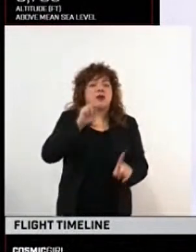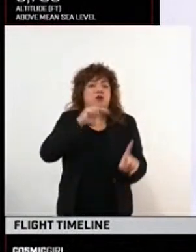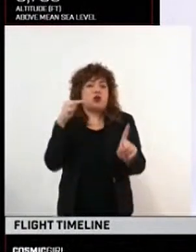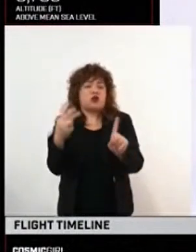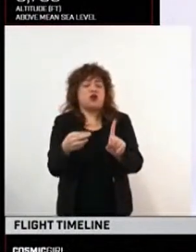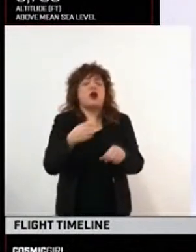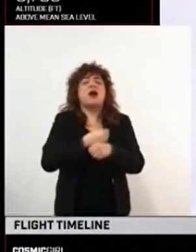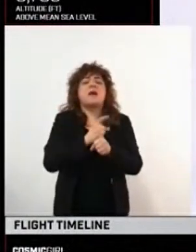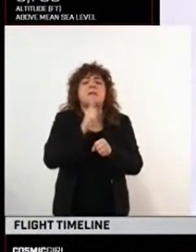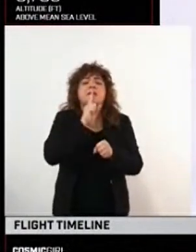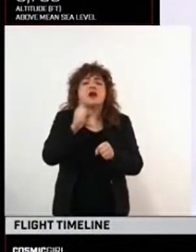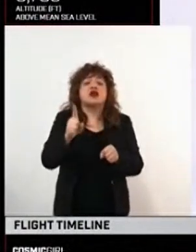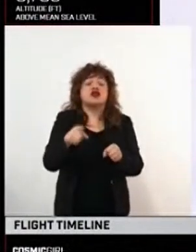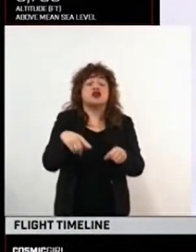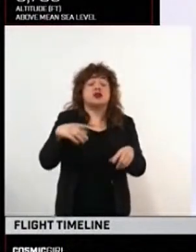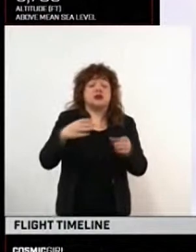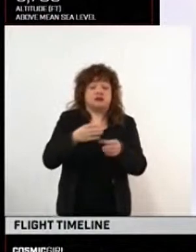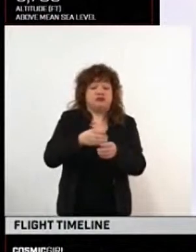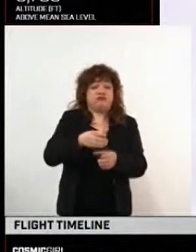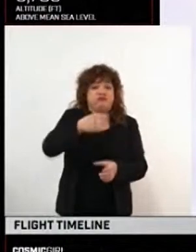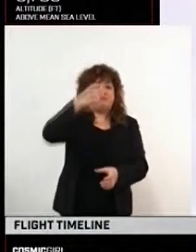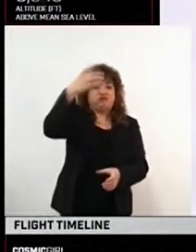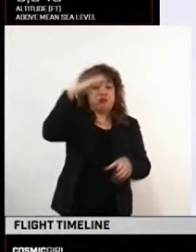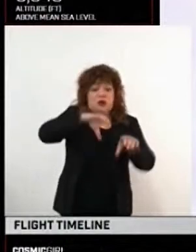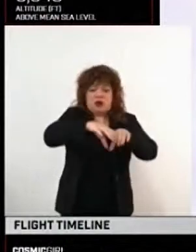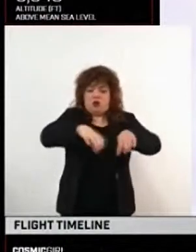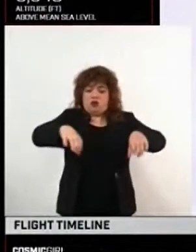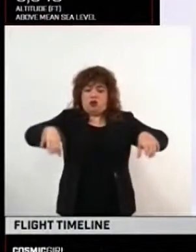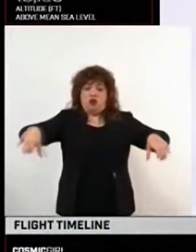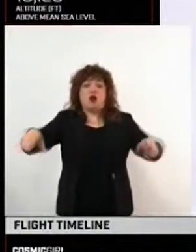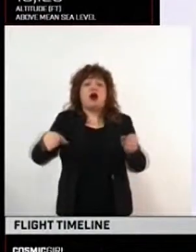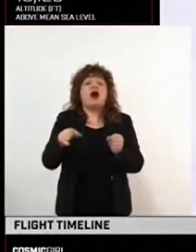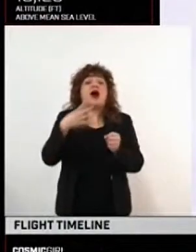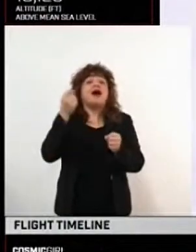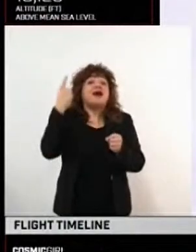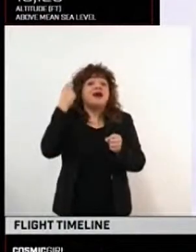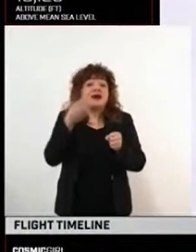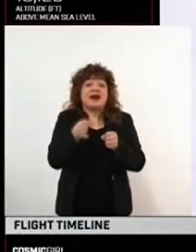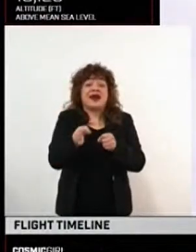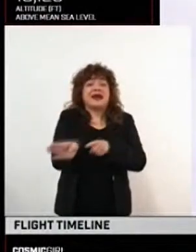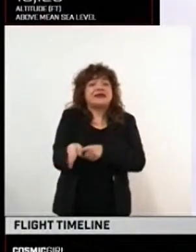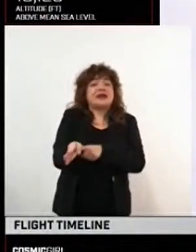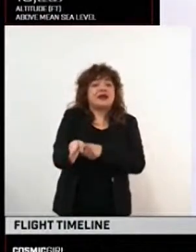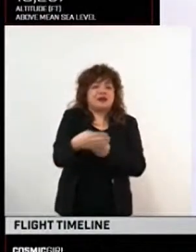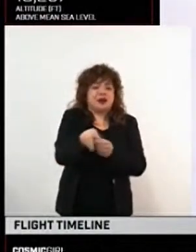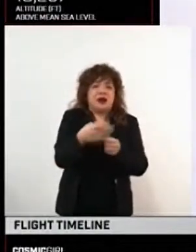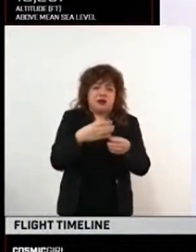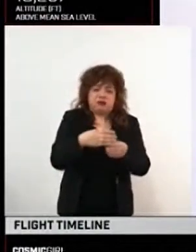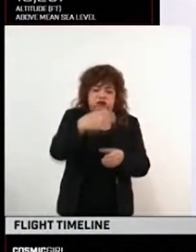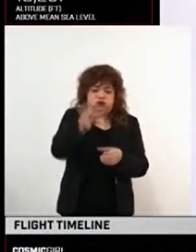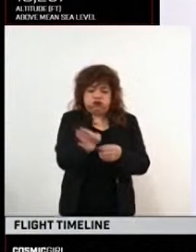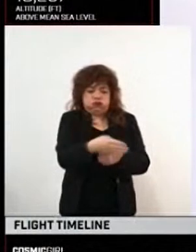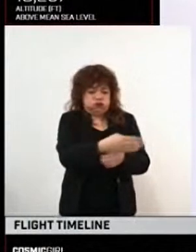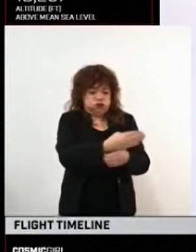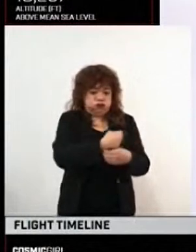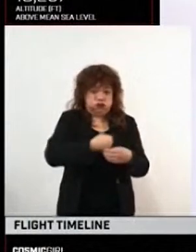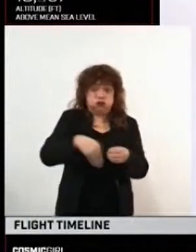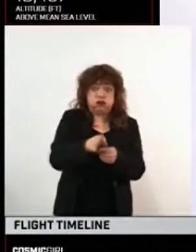didn't have too large of tail fins so they wouldn't strike the tarmac as Cosmic Girl was taking off. So we had to do a little